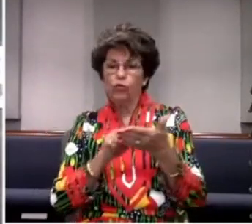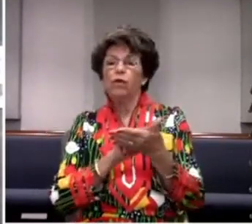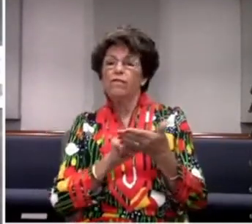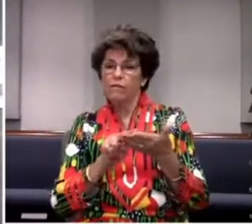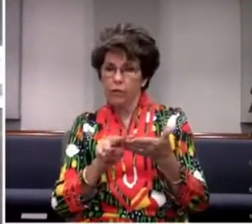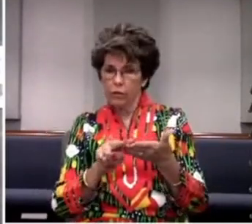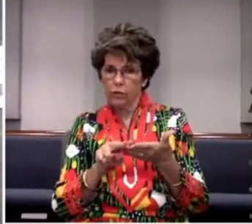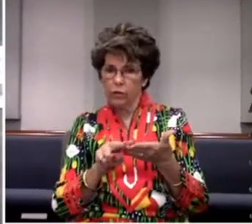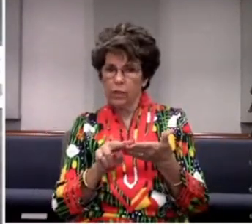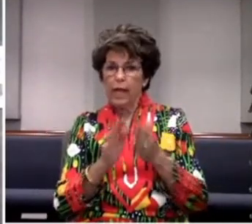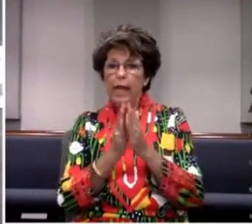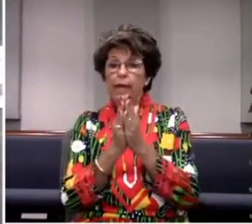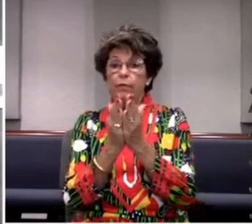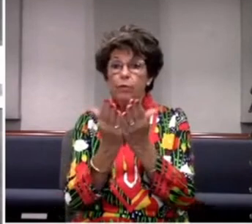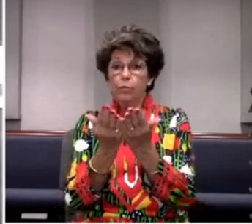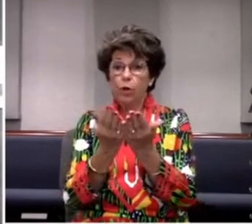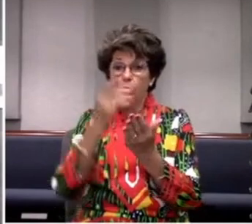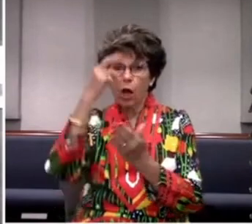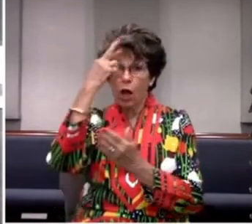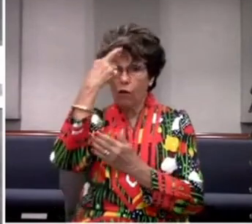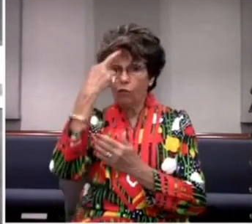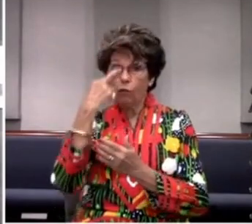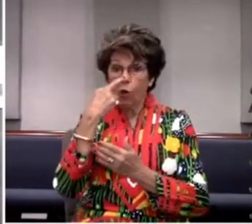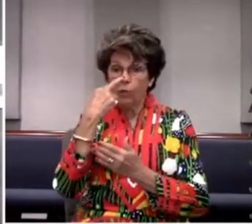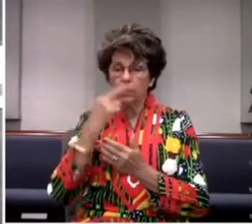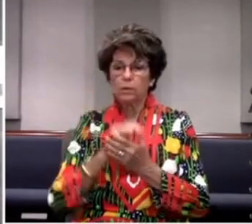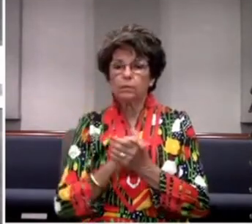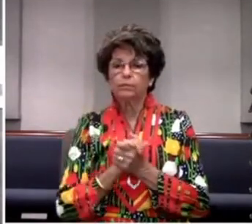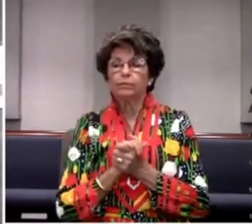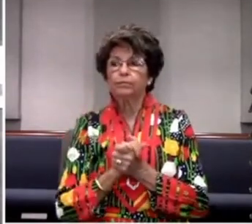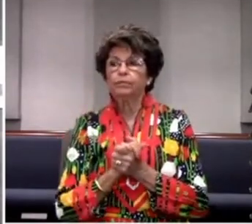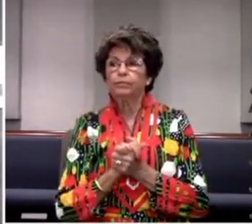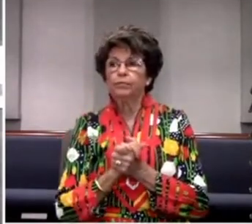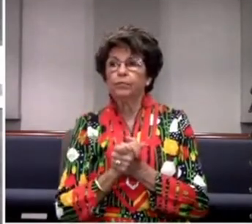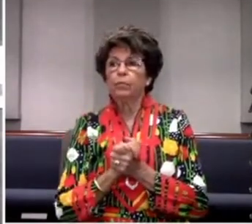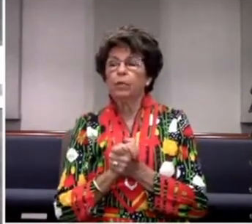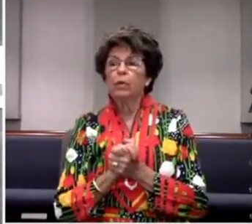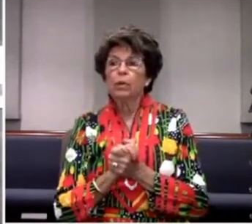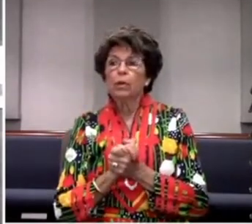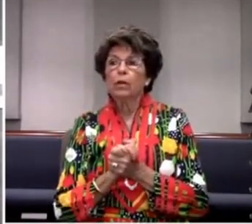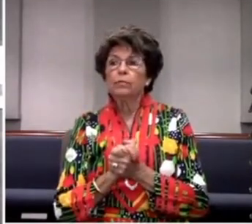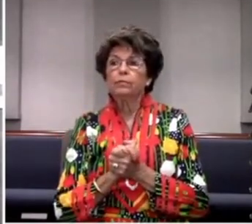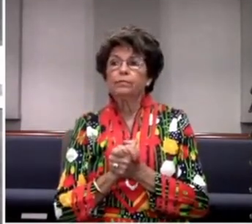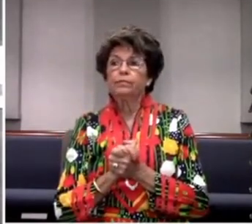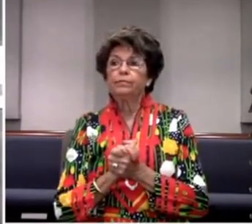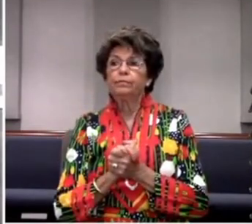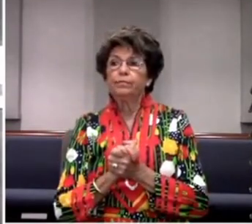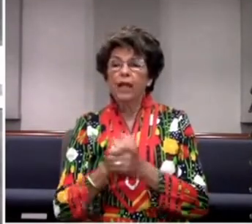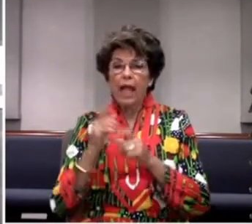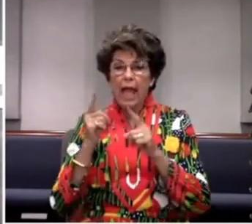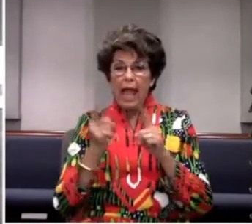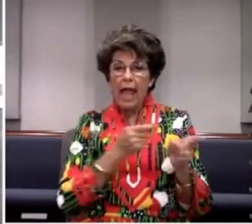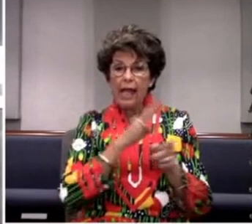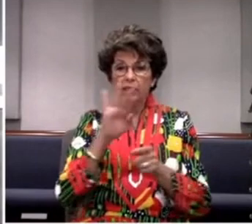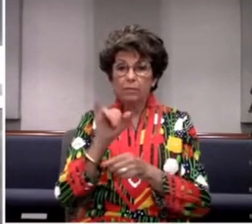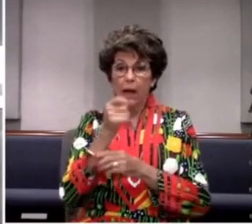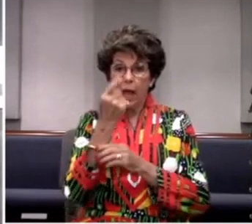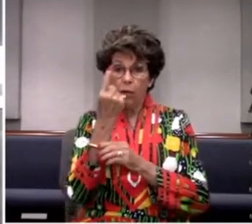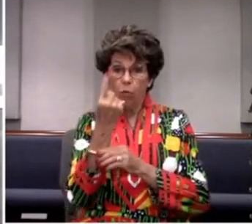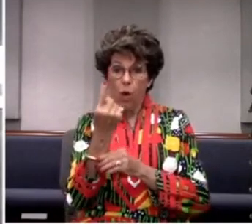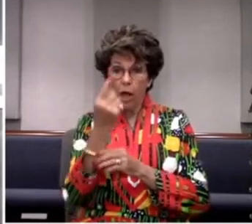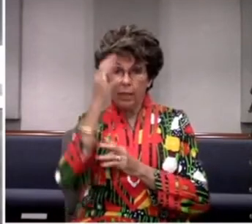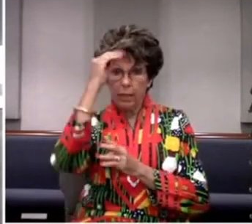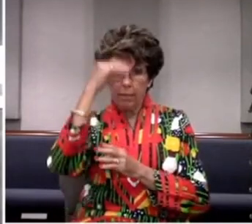In the book of Romans, the Bible says this about this moment. Wherefore, as by one man, listen very